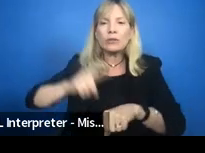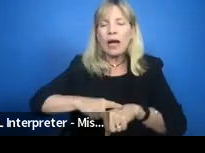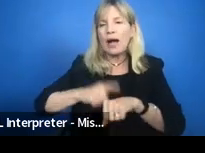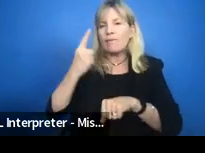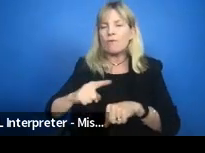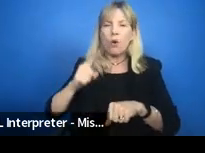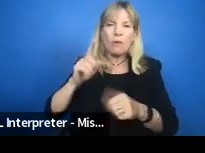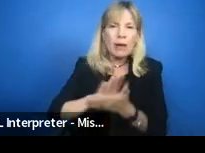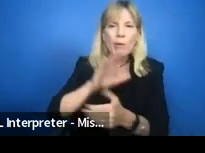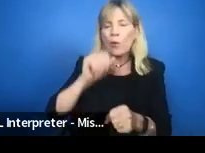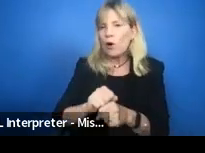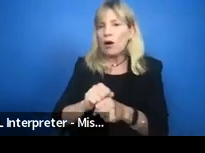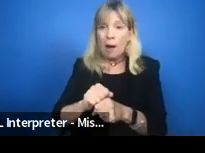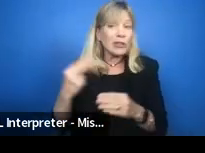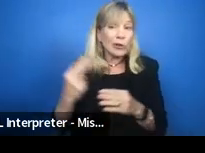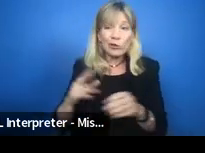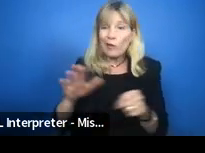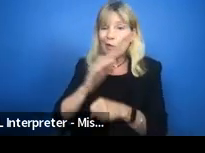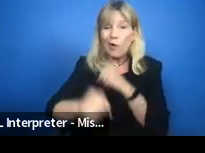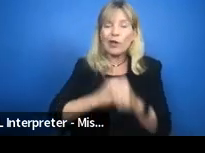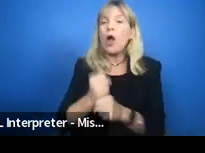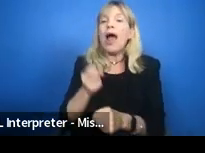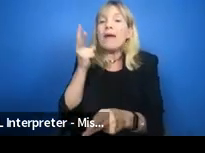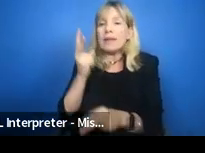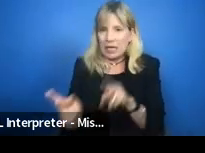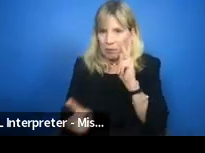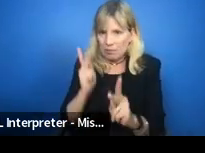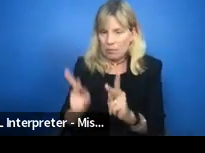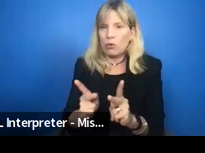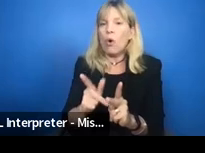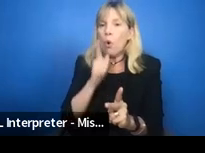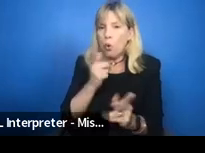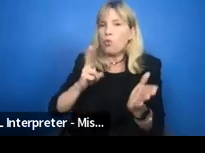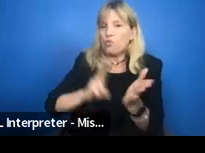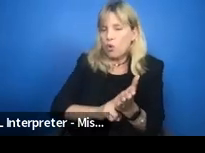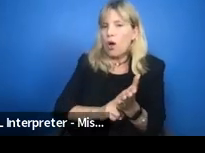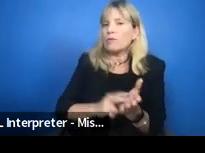taking the full year, and they're keeping enrollees well informed about the process.